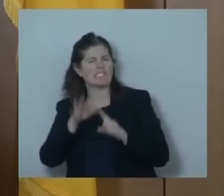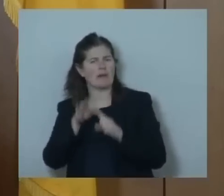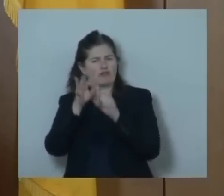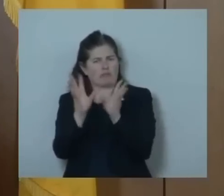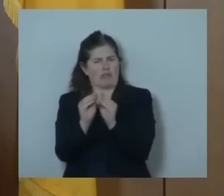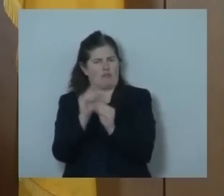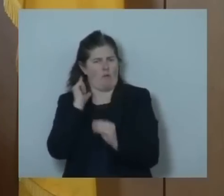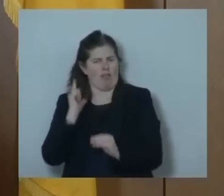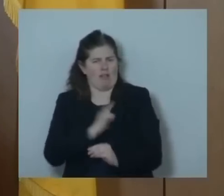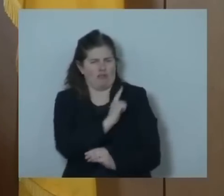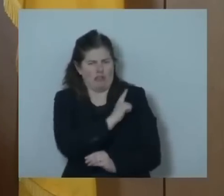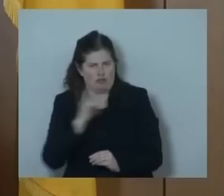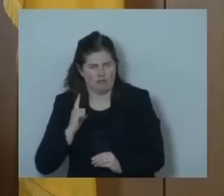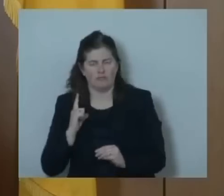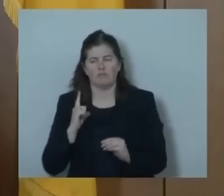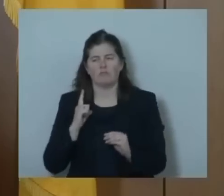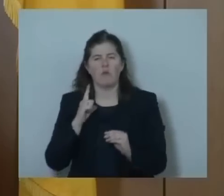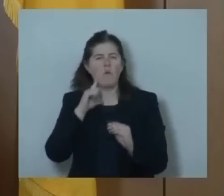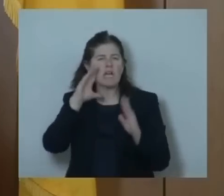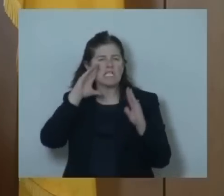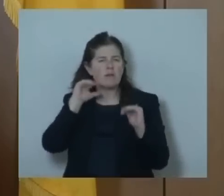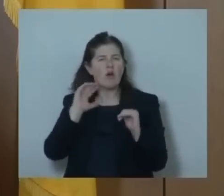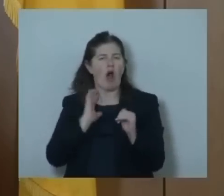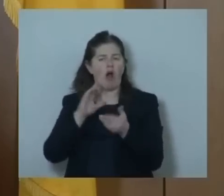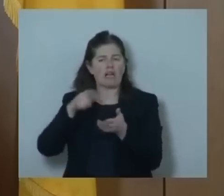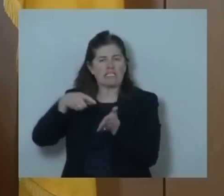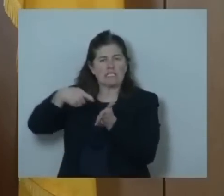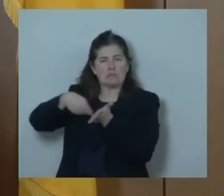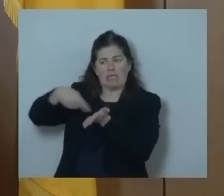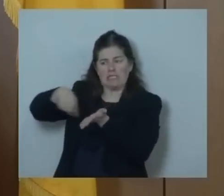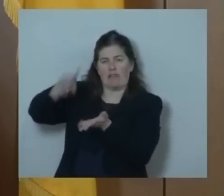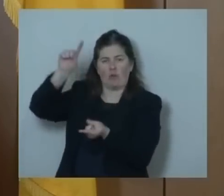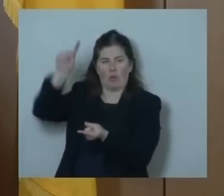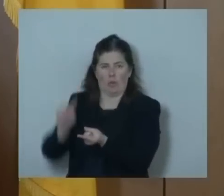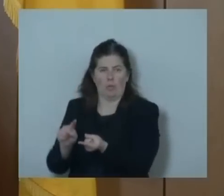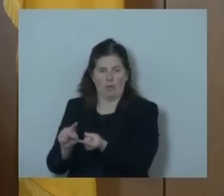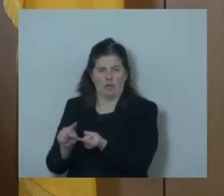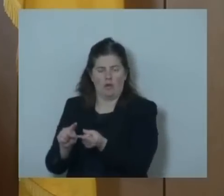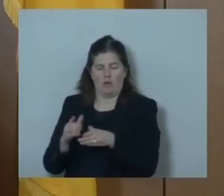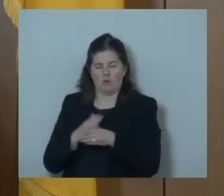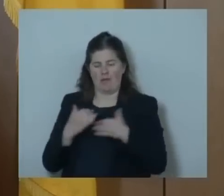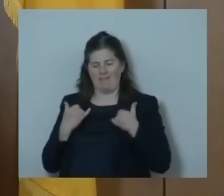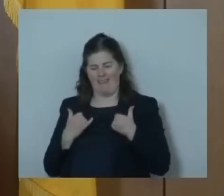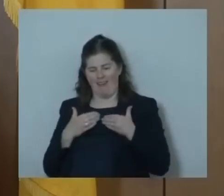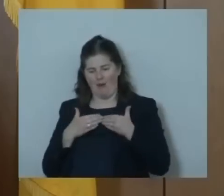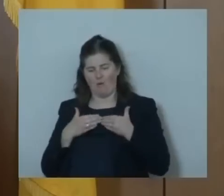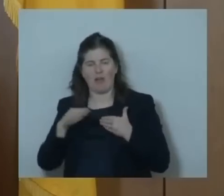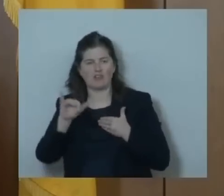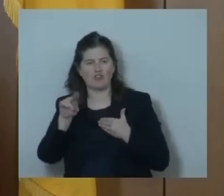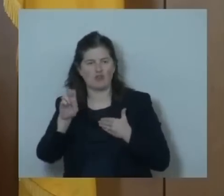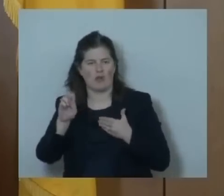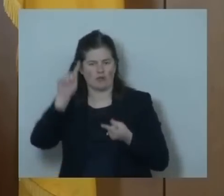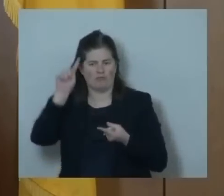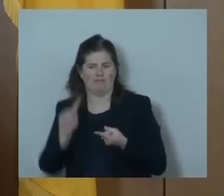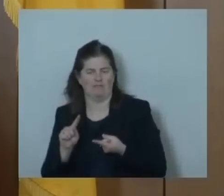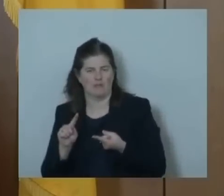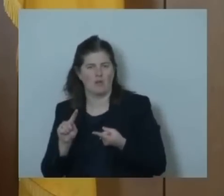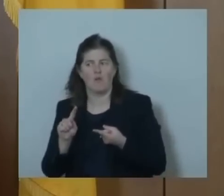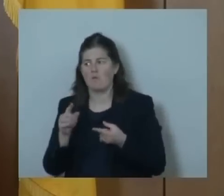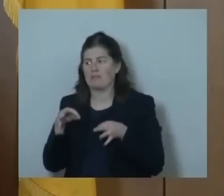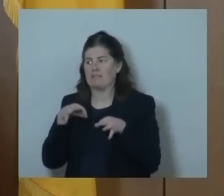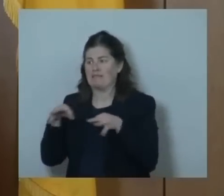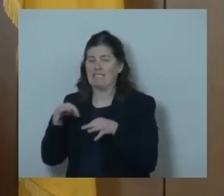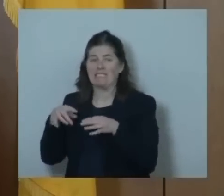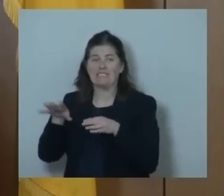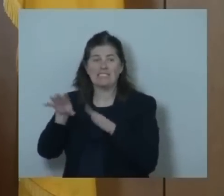should expect that we're going to have to reduce our expenditures between now and the end of June. So we're instructing state government,